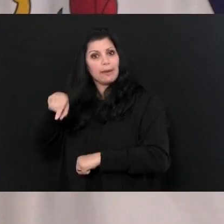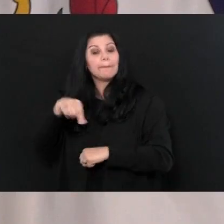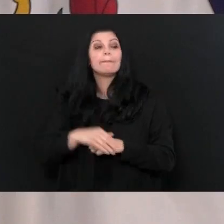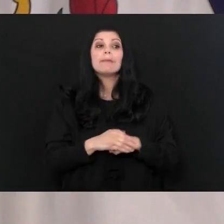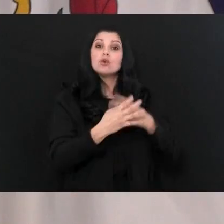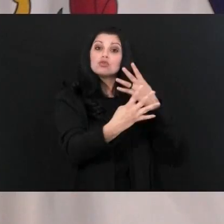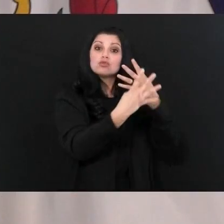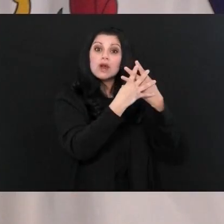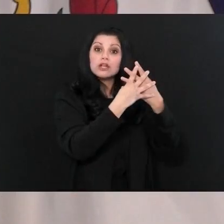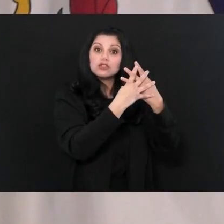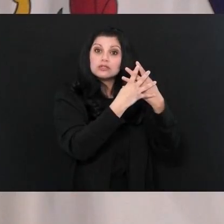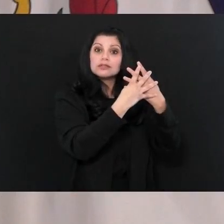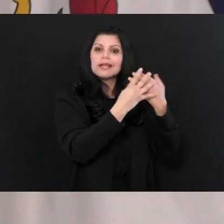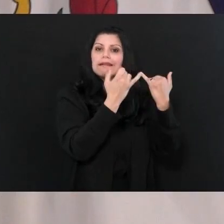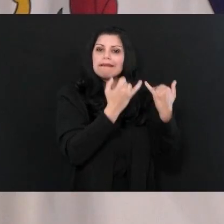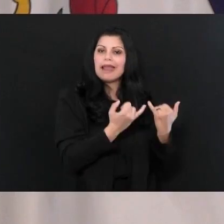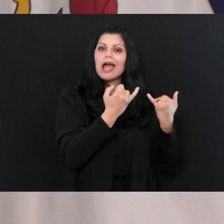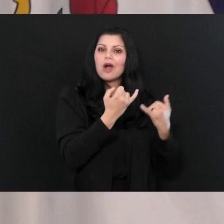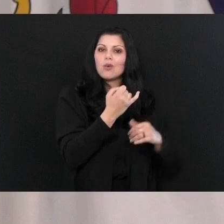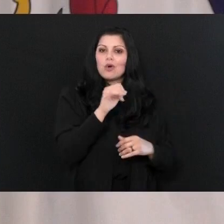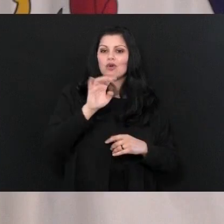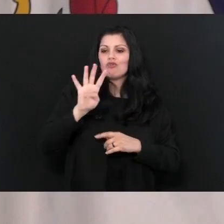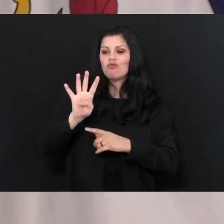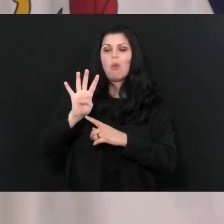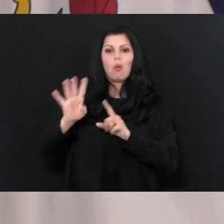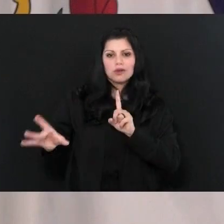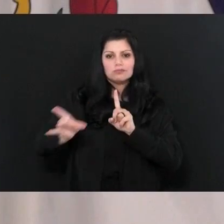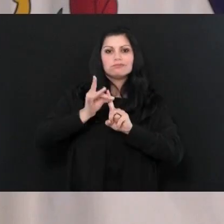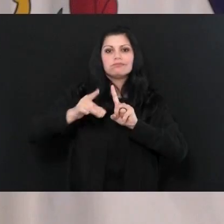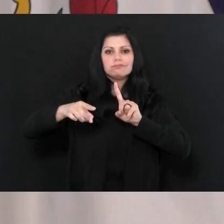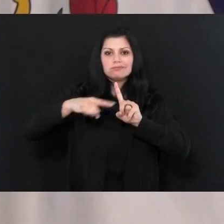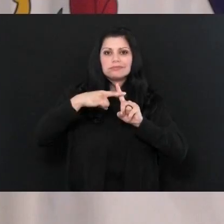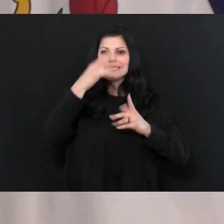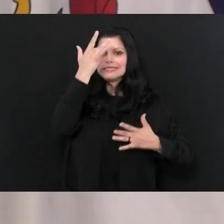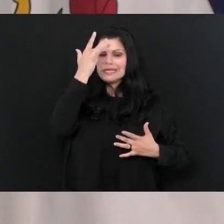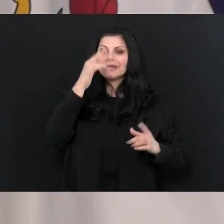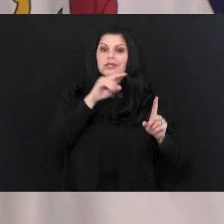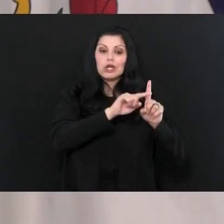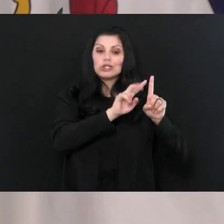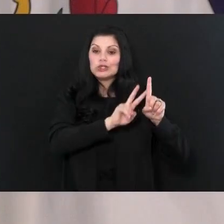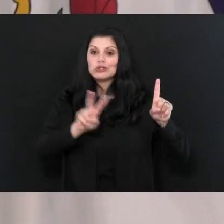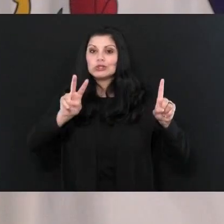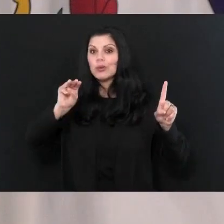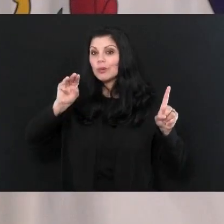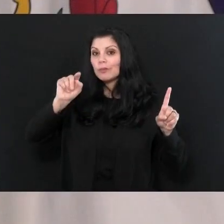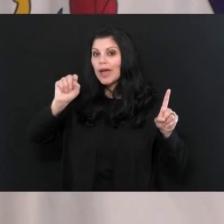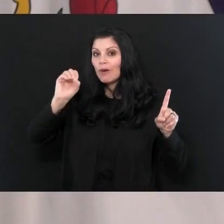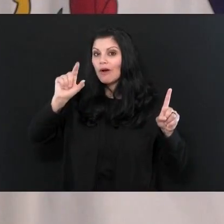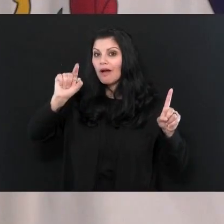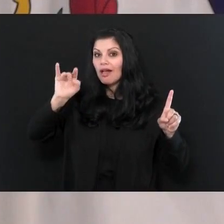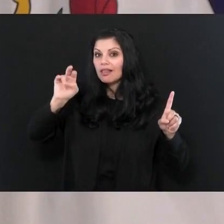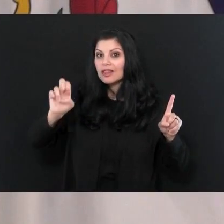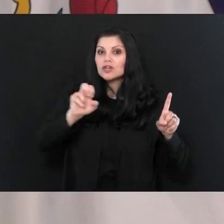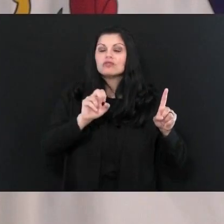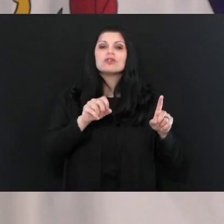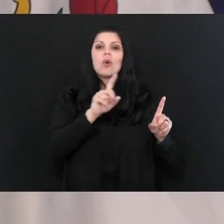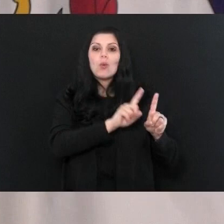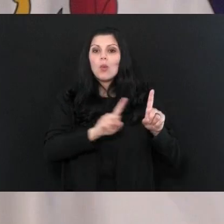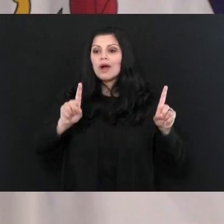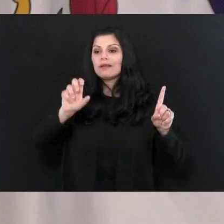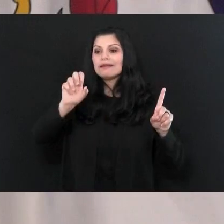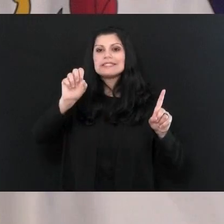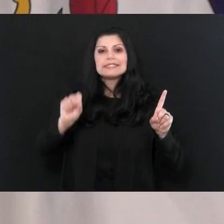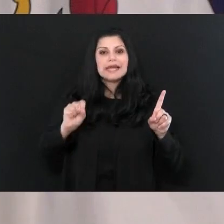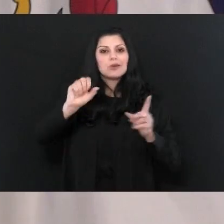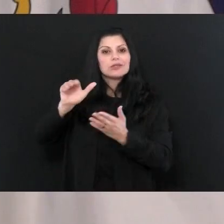we're down to 4 active inmate cases, 2 at Mount Olive, 1 at South Central Regional Jail, and 1 at